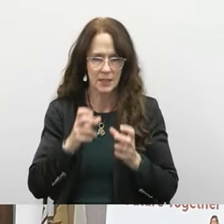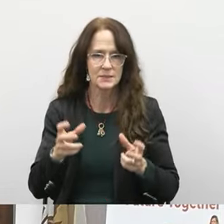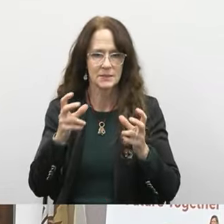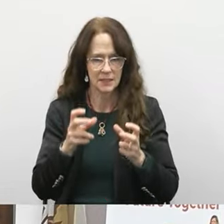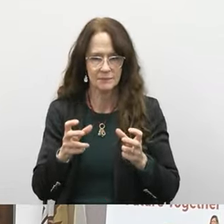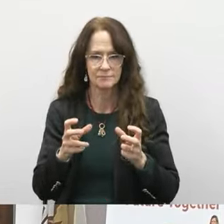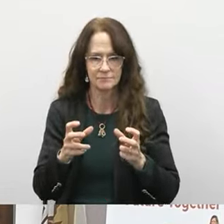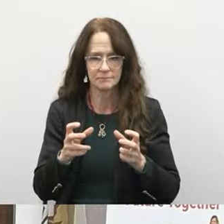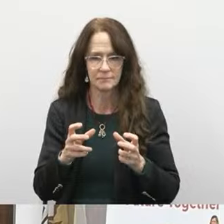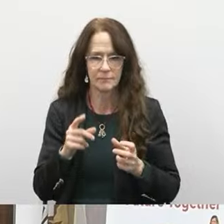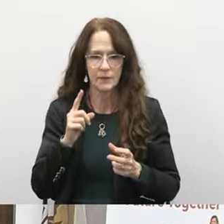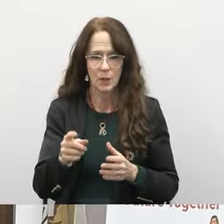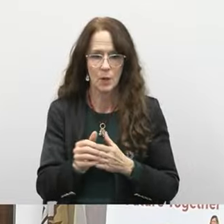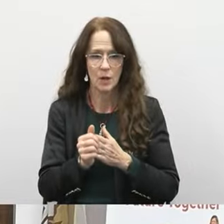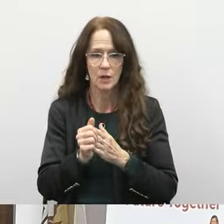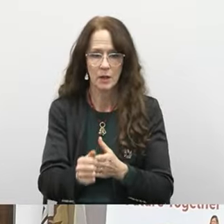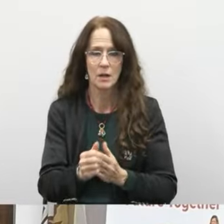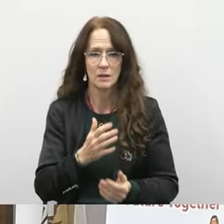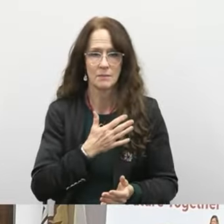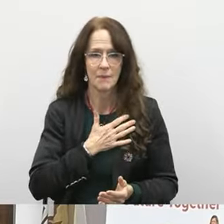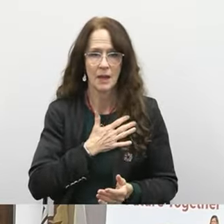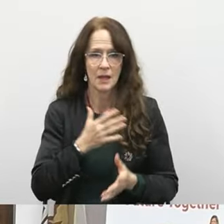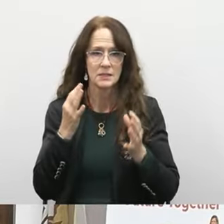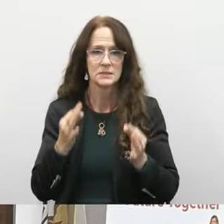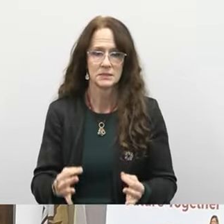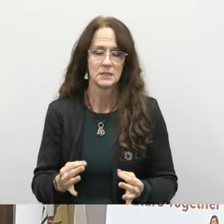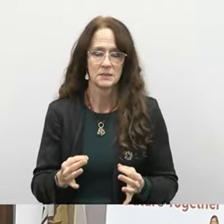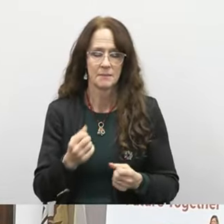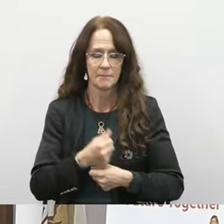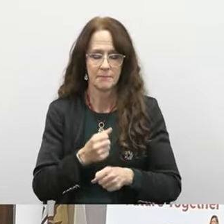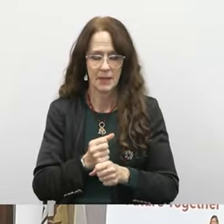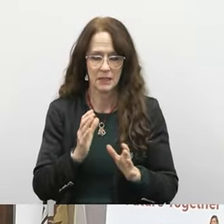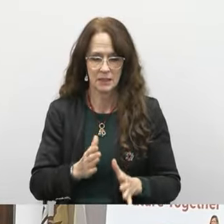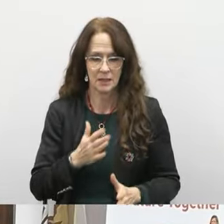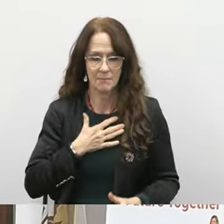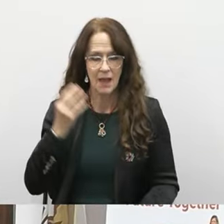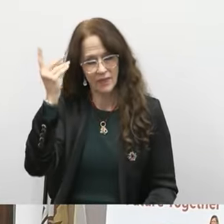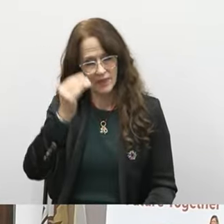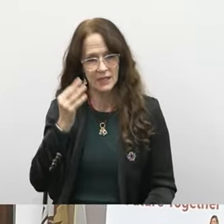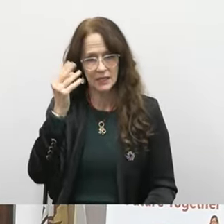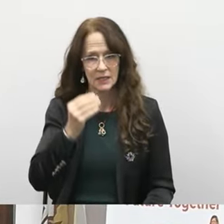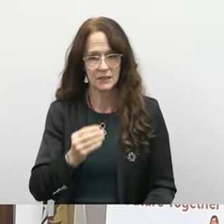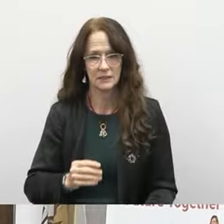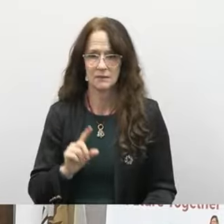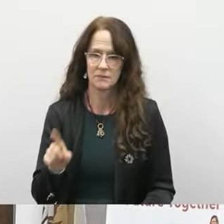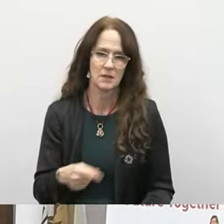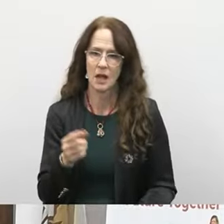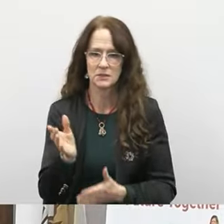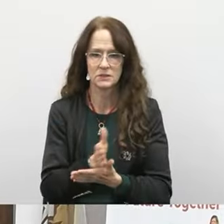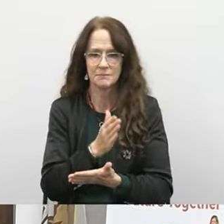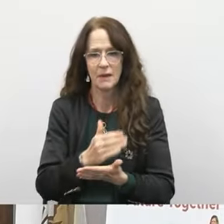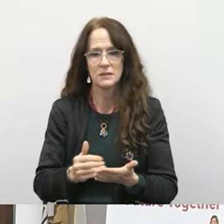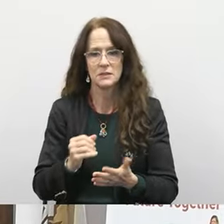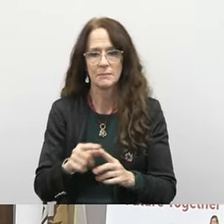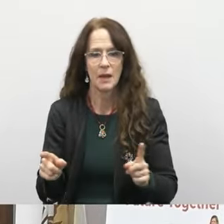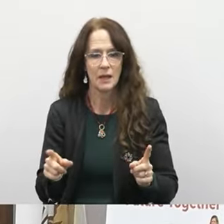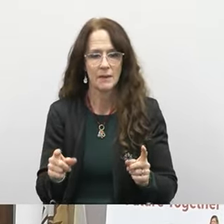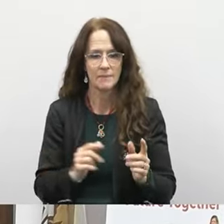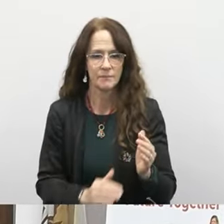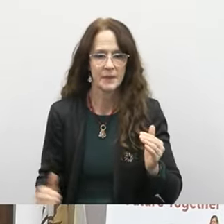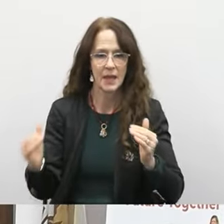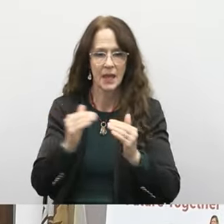and you are guiding my decision making and my thinking on not just our budget, but on equity